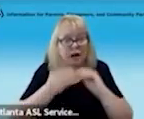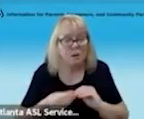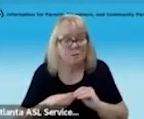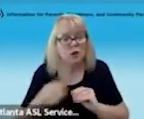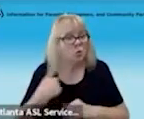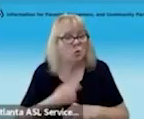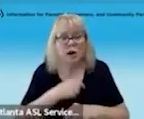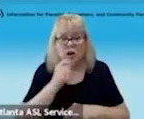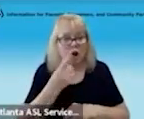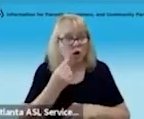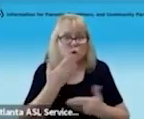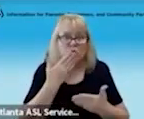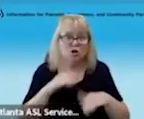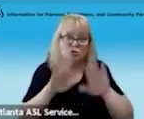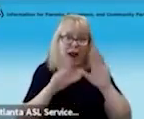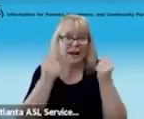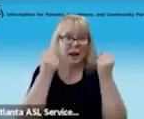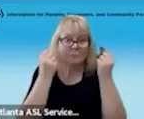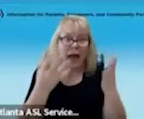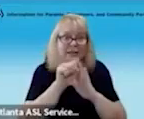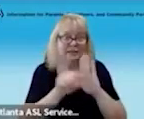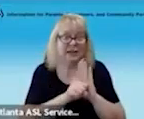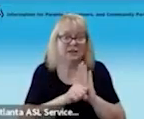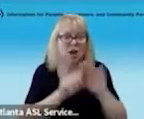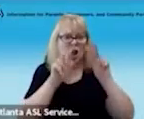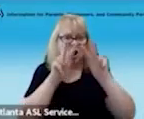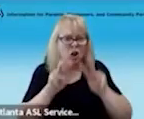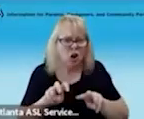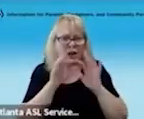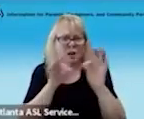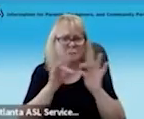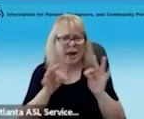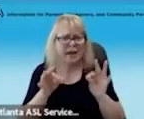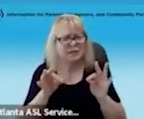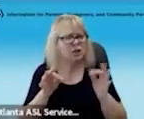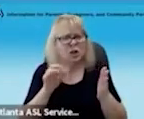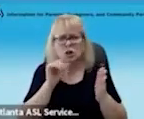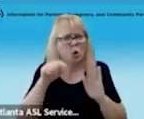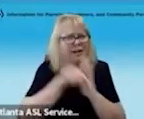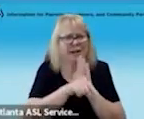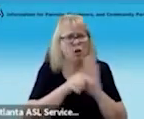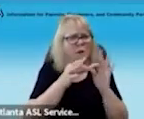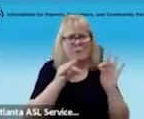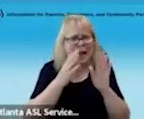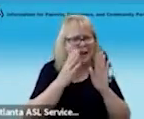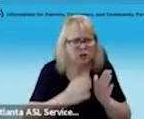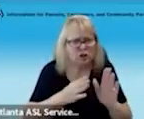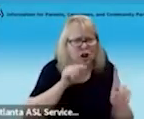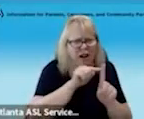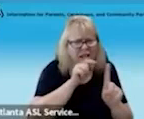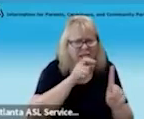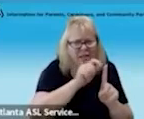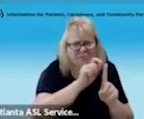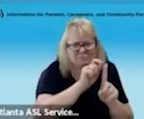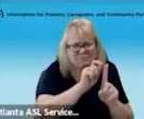is vaccinated at less than 50% in Colorado? I don't know in your states, but based on the statistics that you guys shown, we're